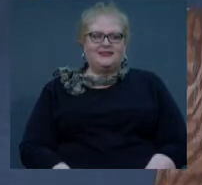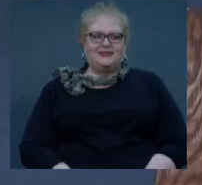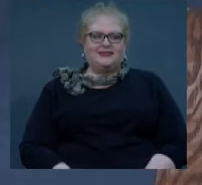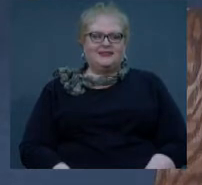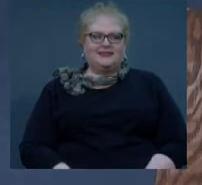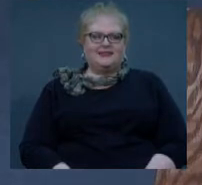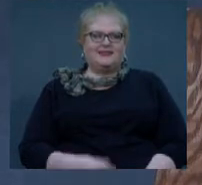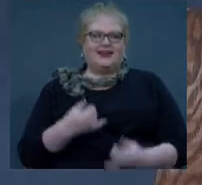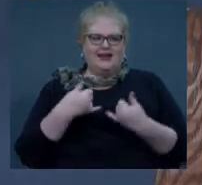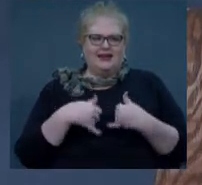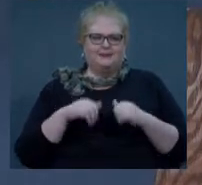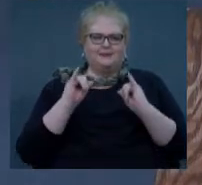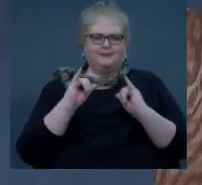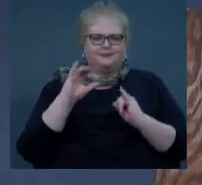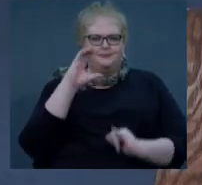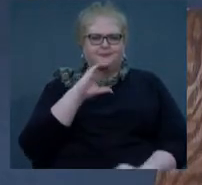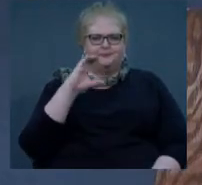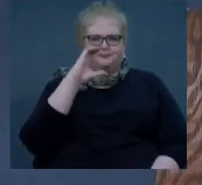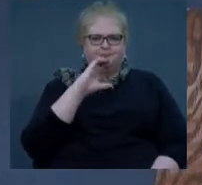I'm still looking for my,